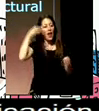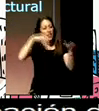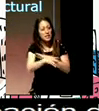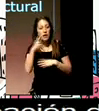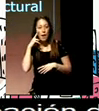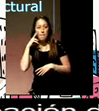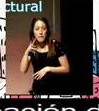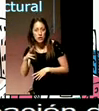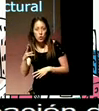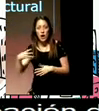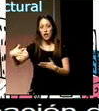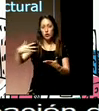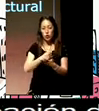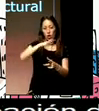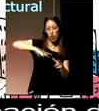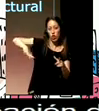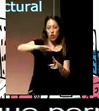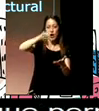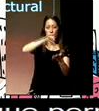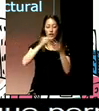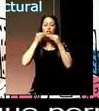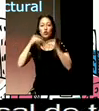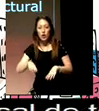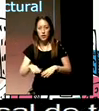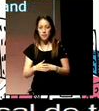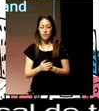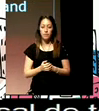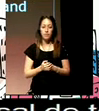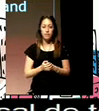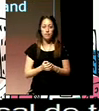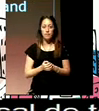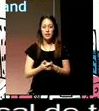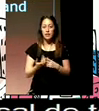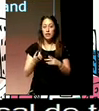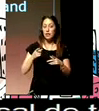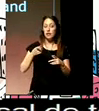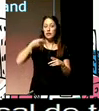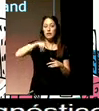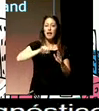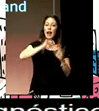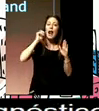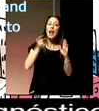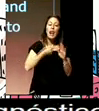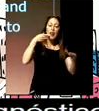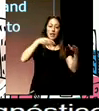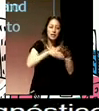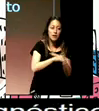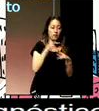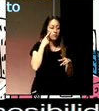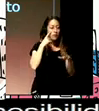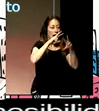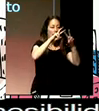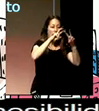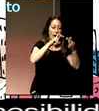and benchmarks that allow identification. We have to take into account diagnosis on accessibility, where